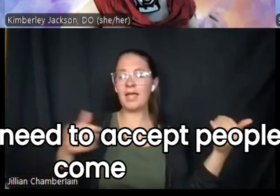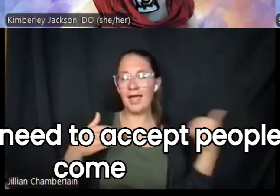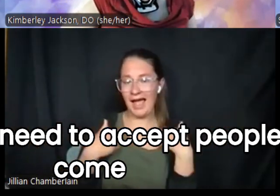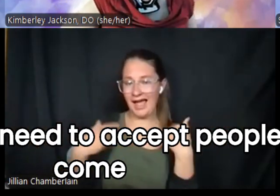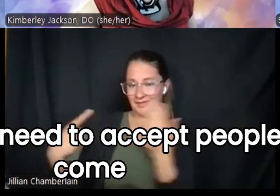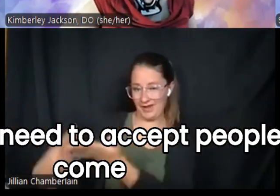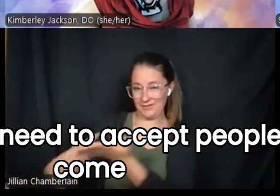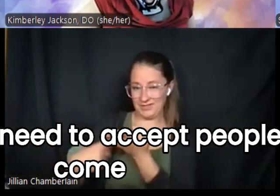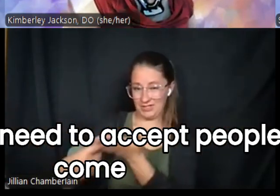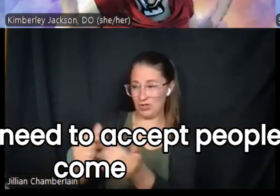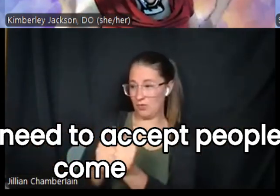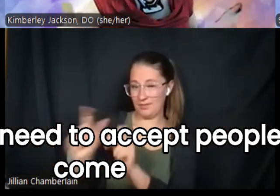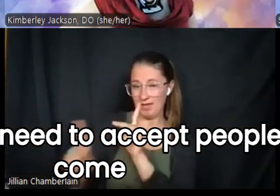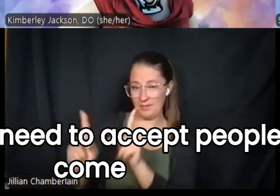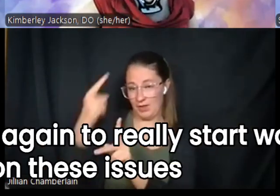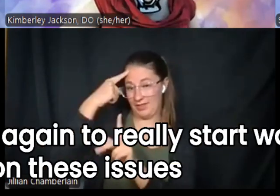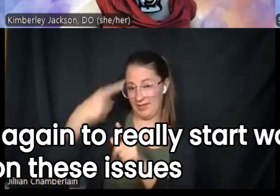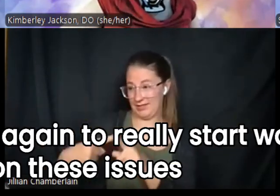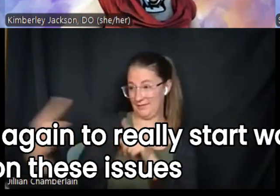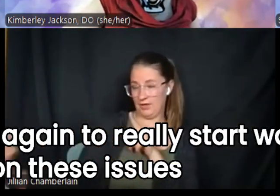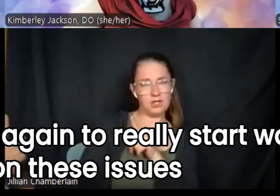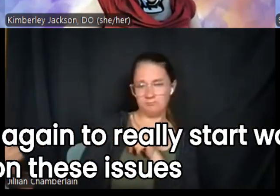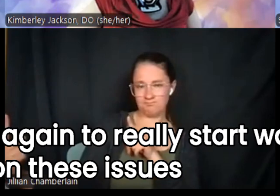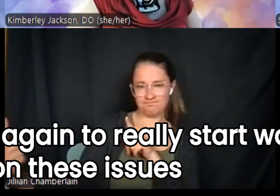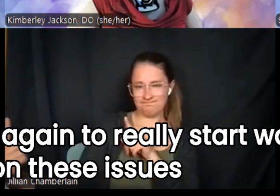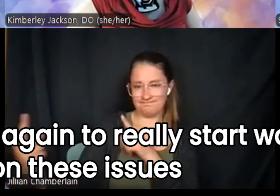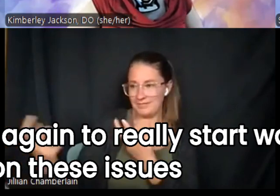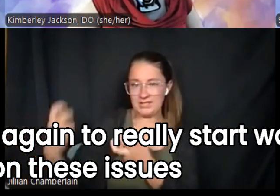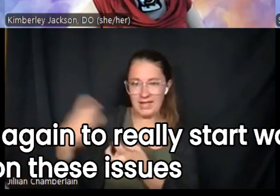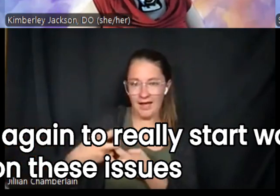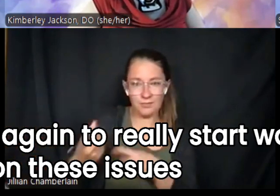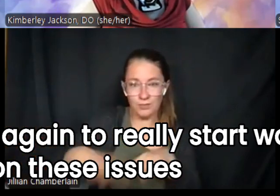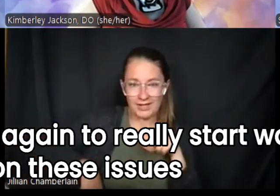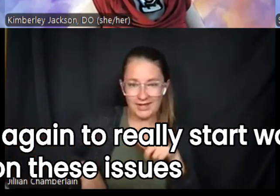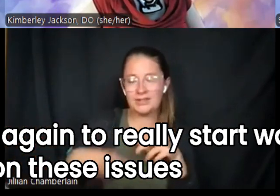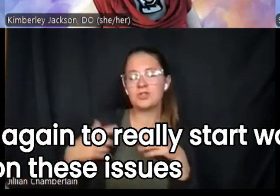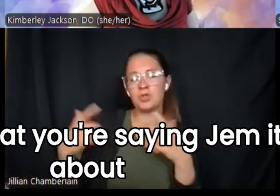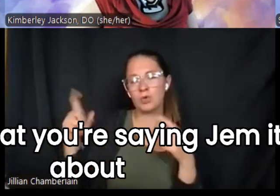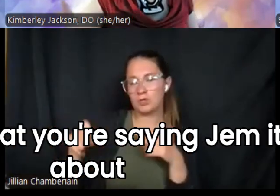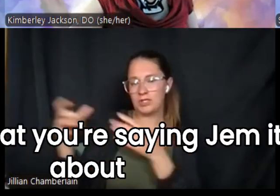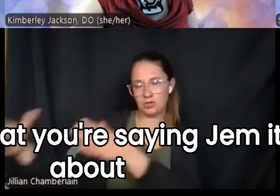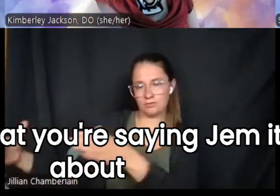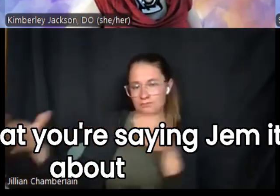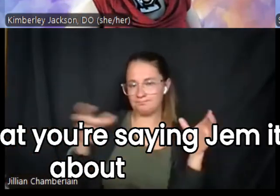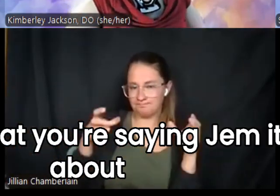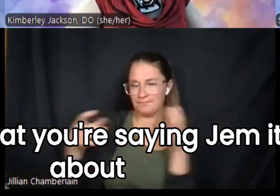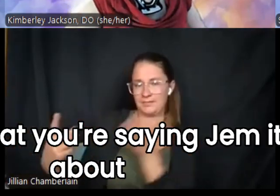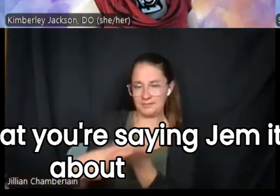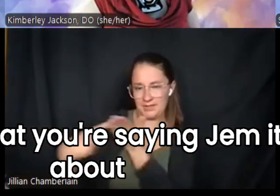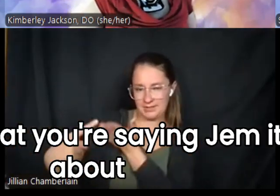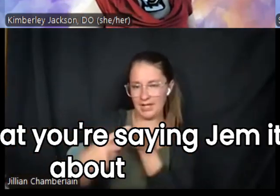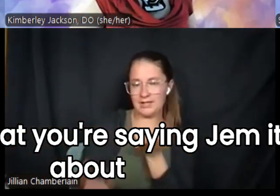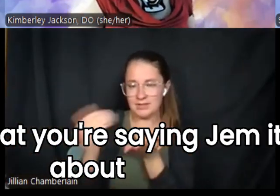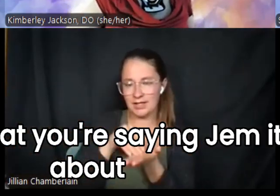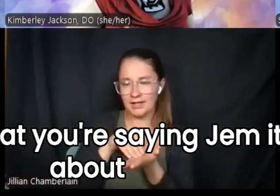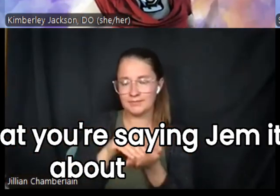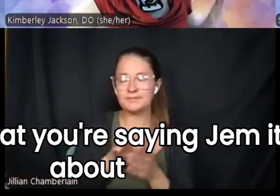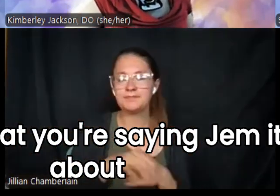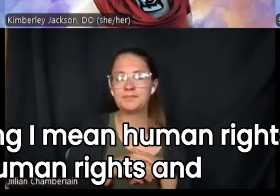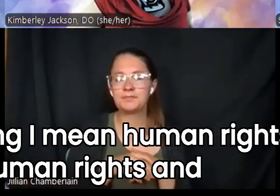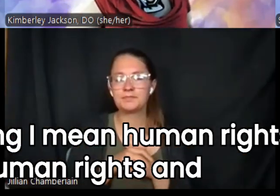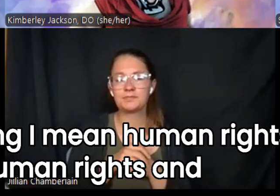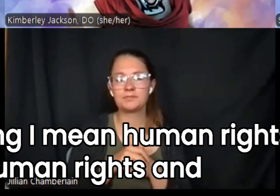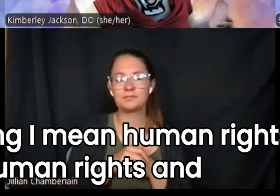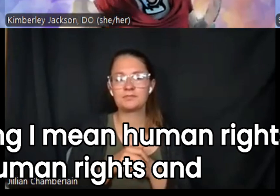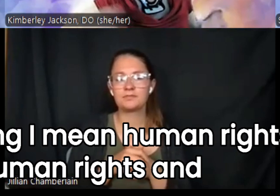do need to accept people and come back together again to really start working on these issues. And again, what you're saying, Jem, it's not